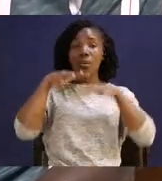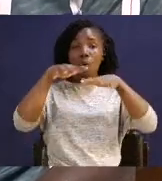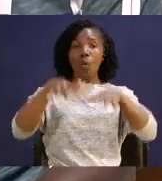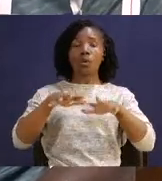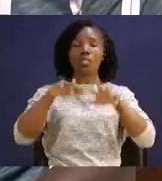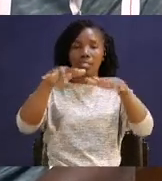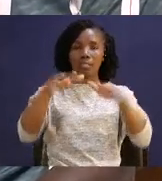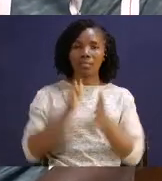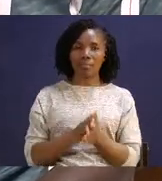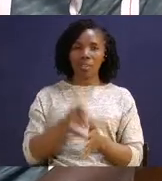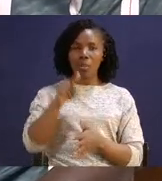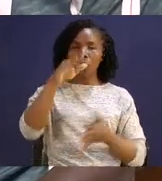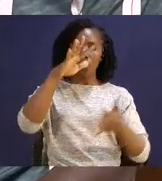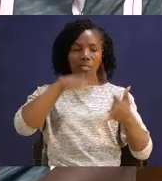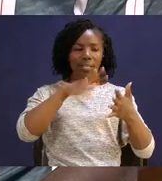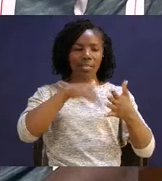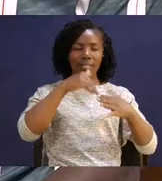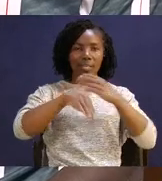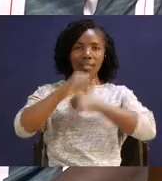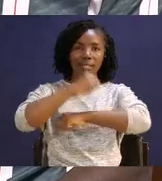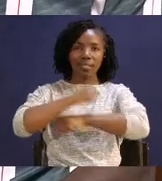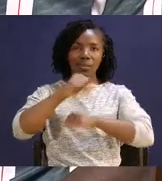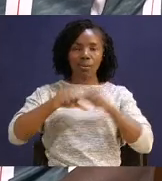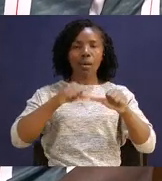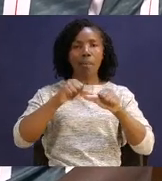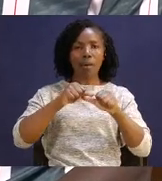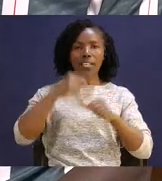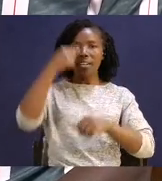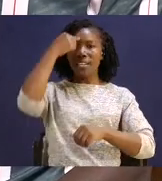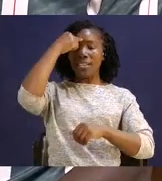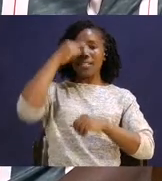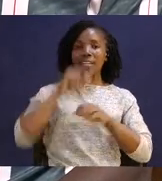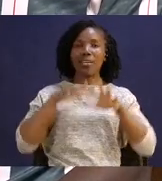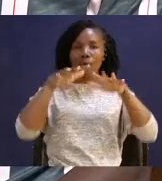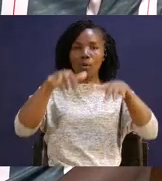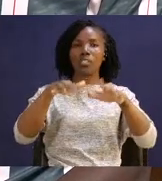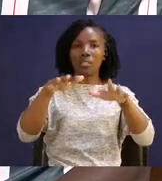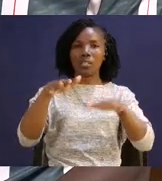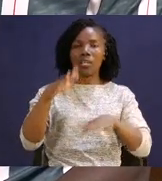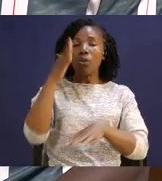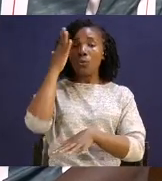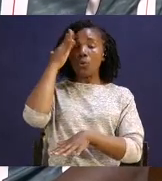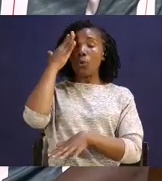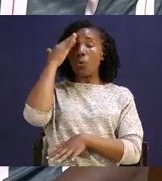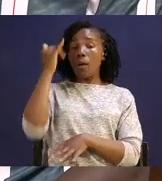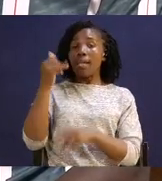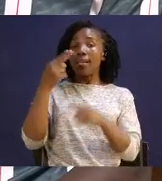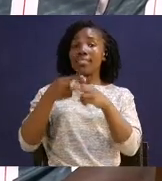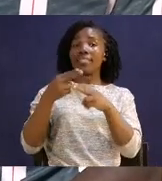Did you study about the Indian Ocean? Yes. Do you know why it is the Indian Ocean and not the African Ocean?